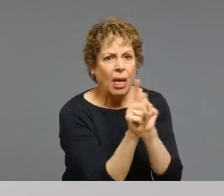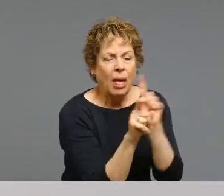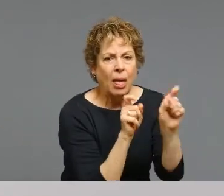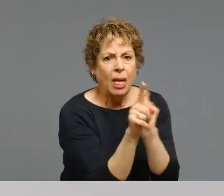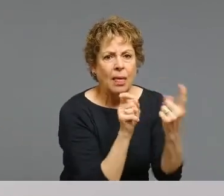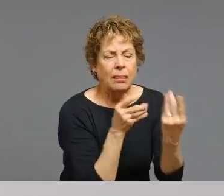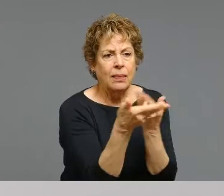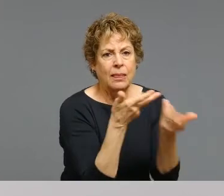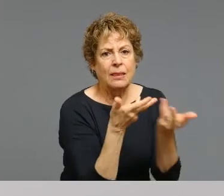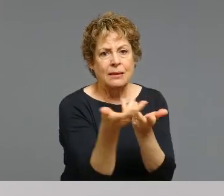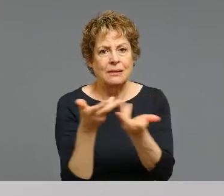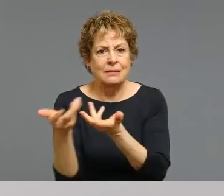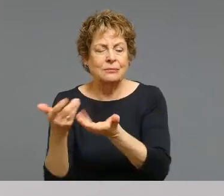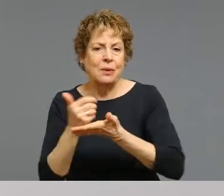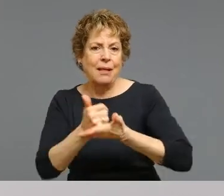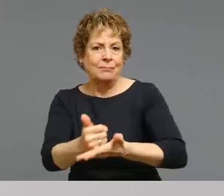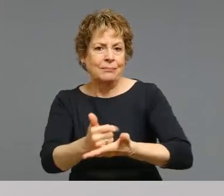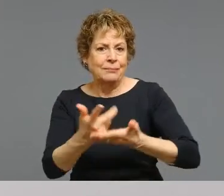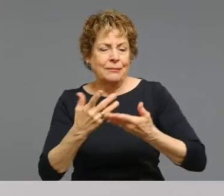trials or the safety